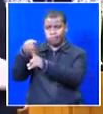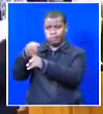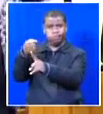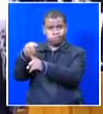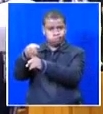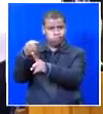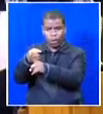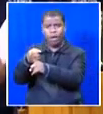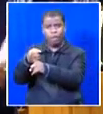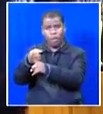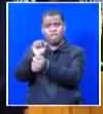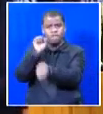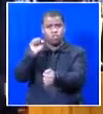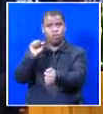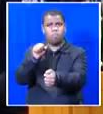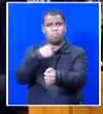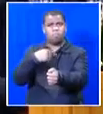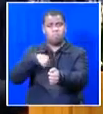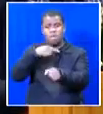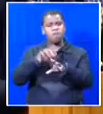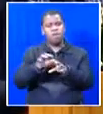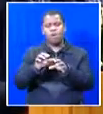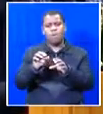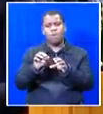owe anyone any single thing.